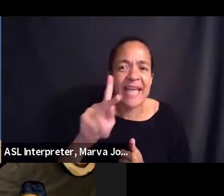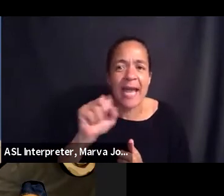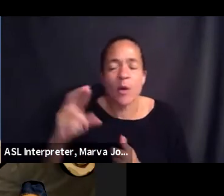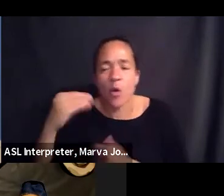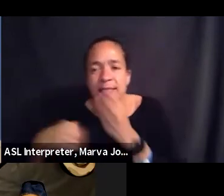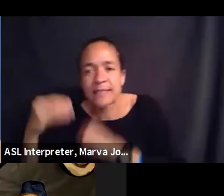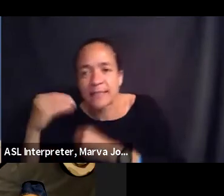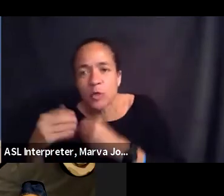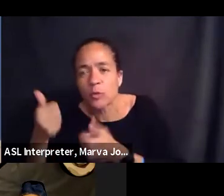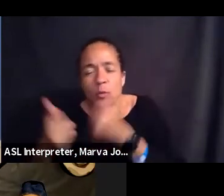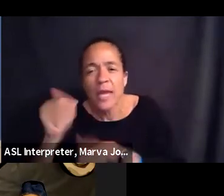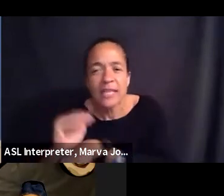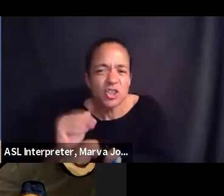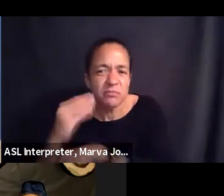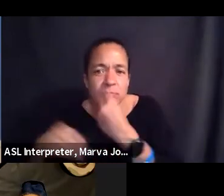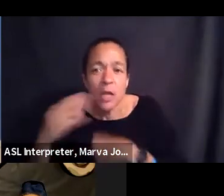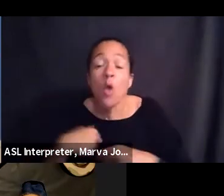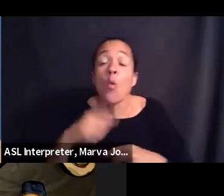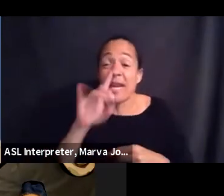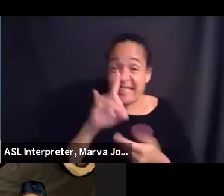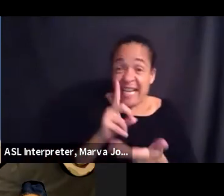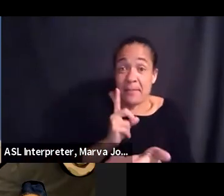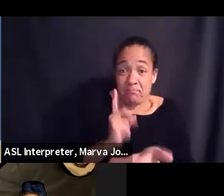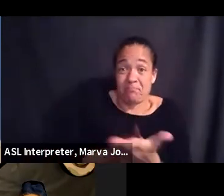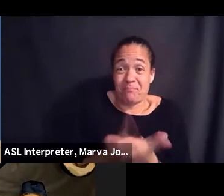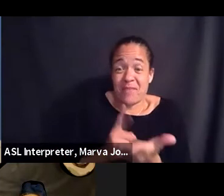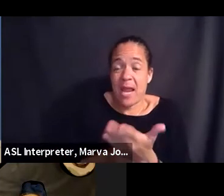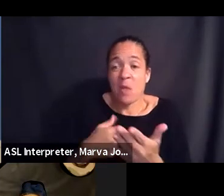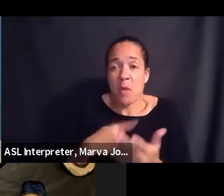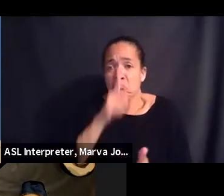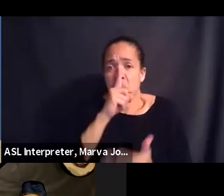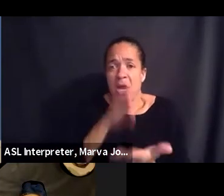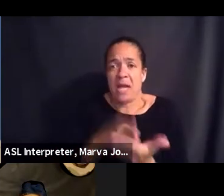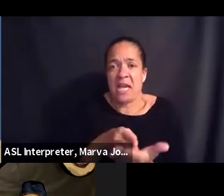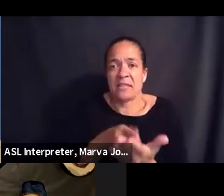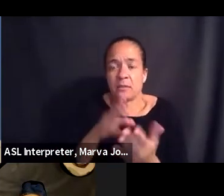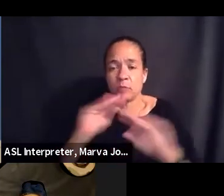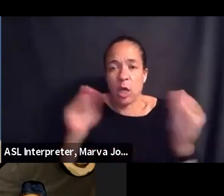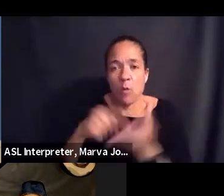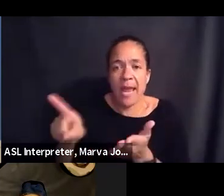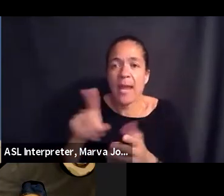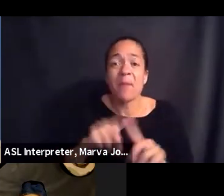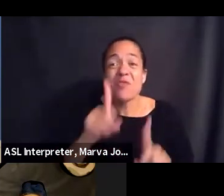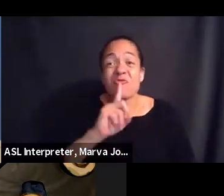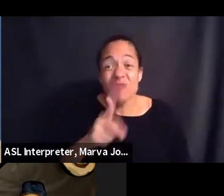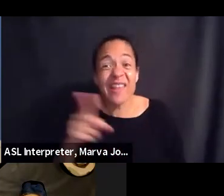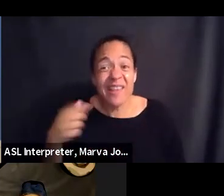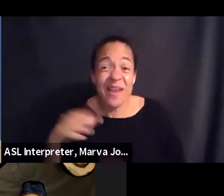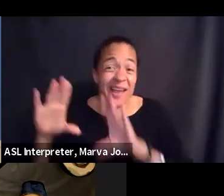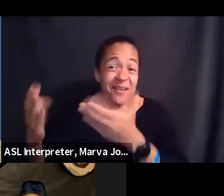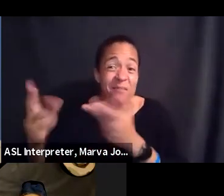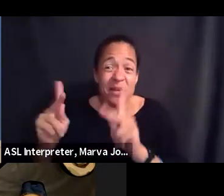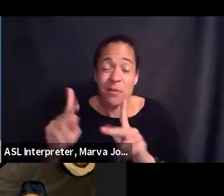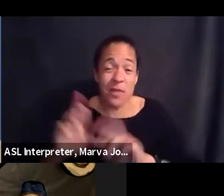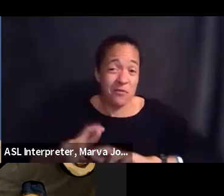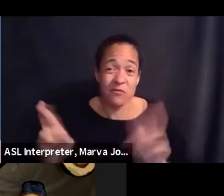the conversation, and we weren't against that. It just, we had some great groups of residents that were excited to talk to us, but we did always make